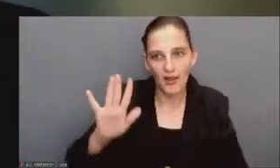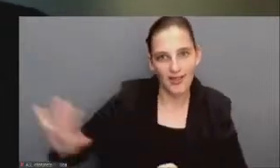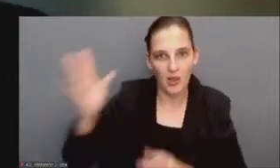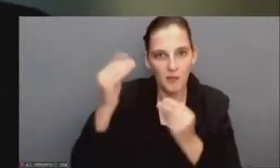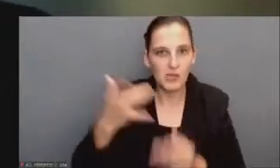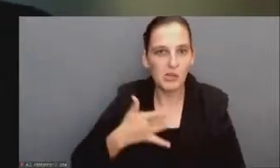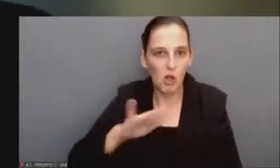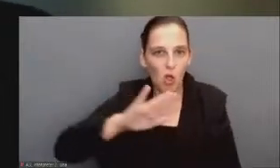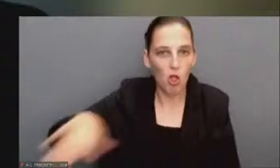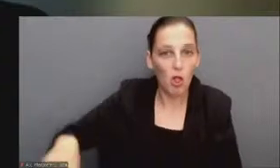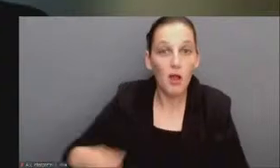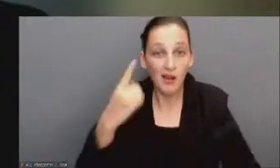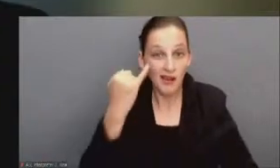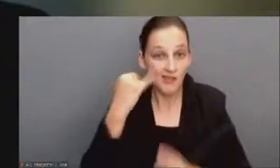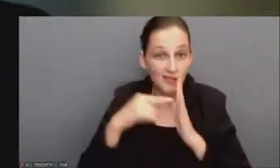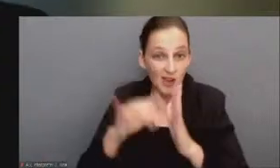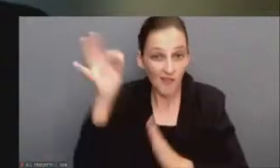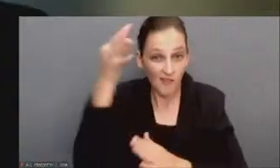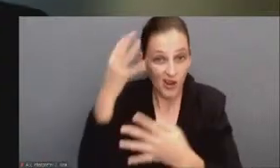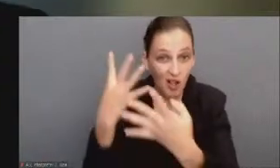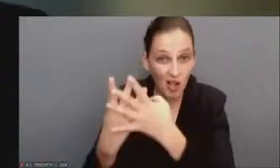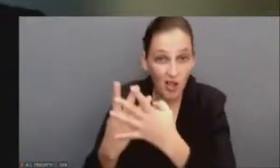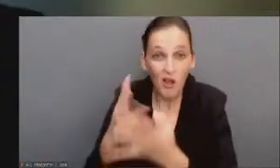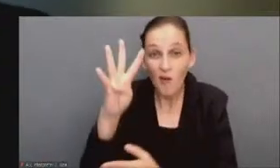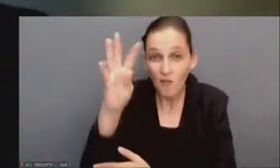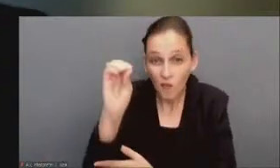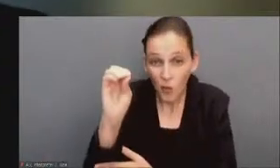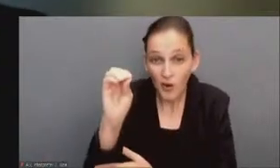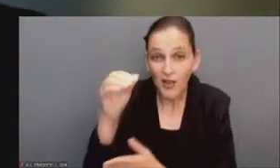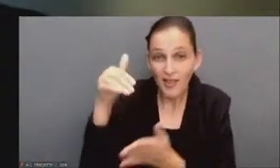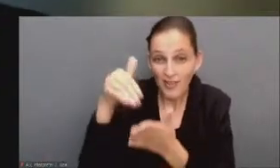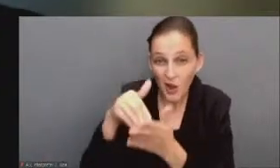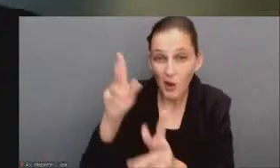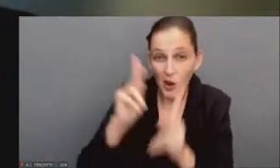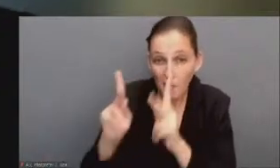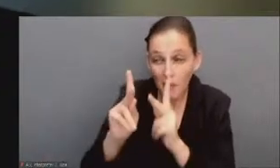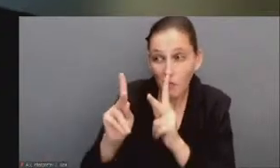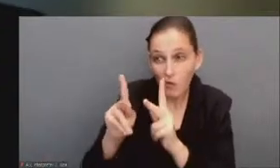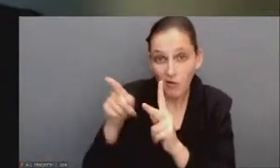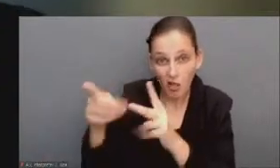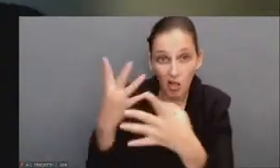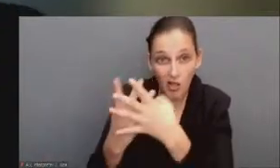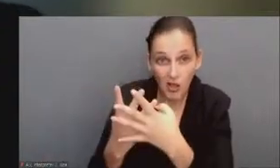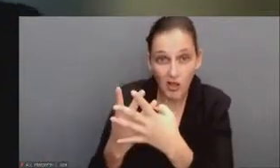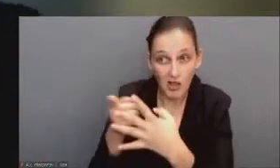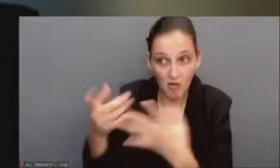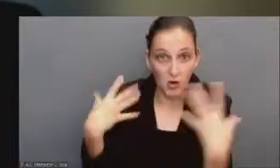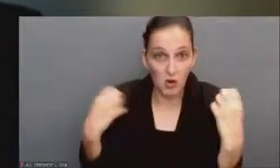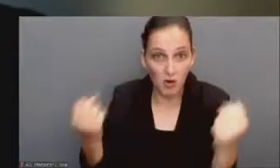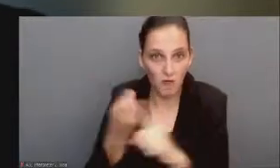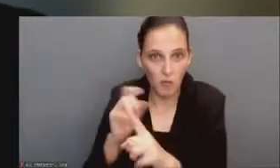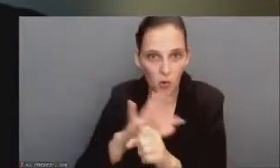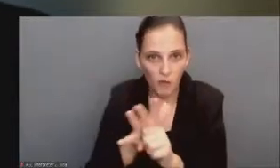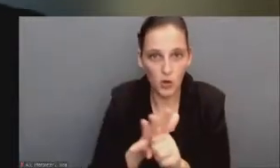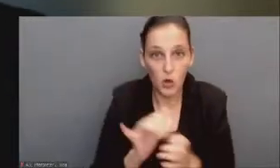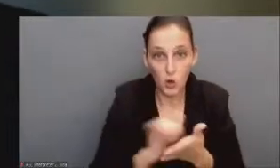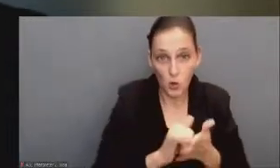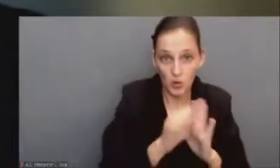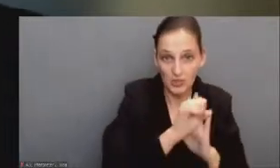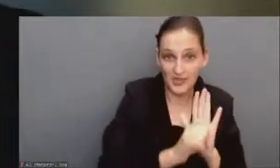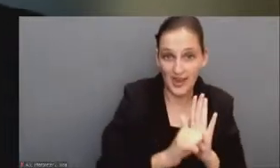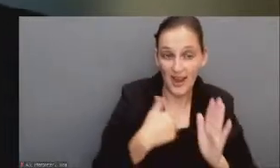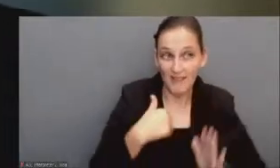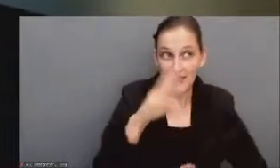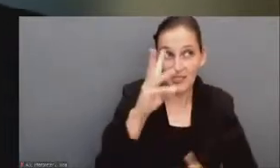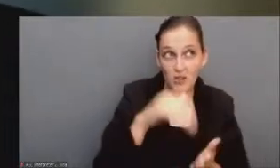lists 45,000 people as being recovered from COVID. New York State lists 6,500 people as